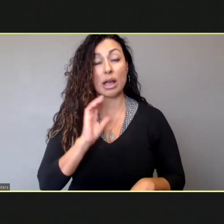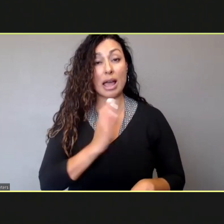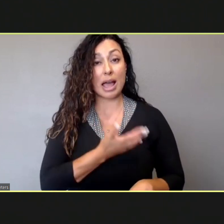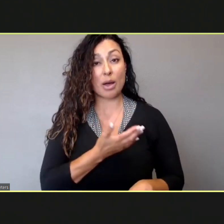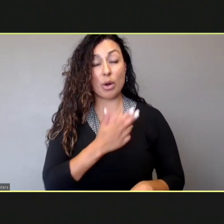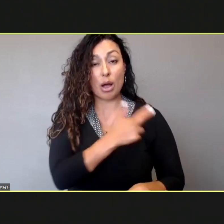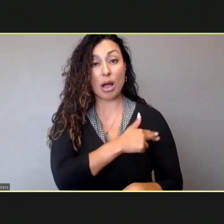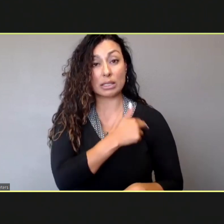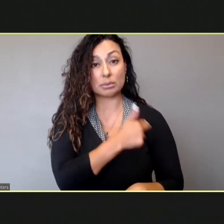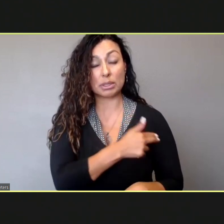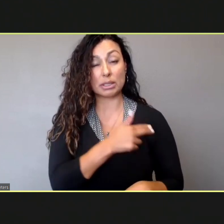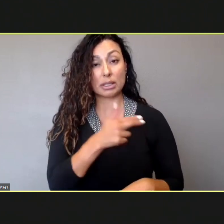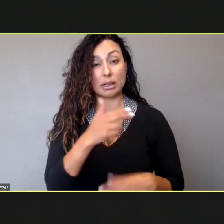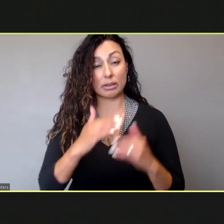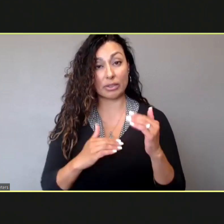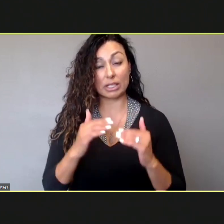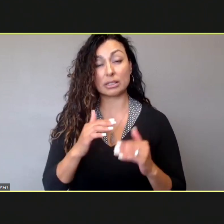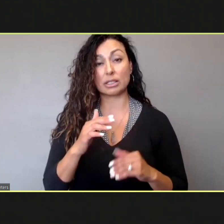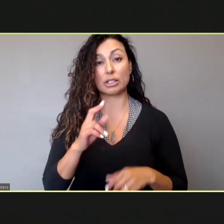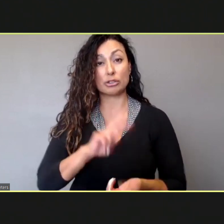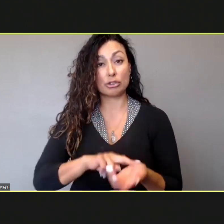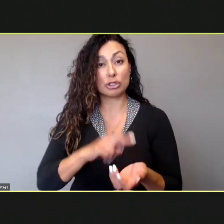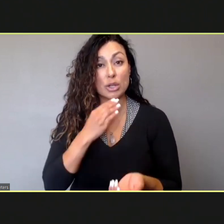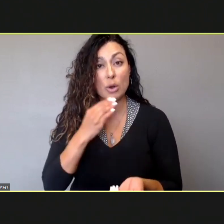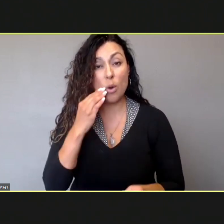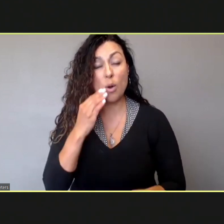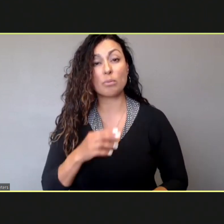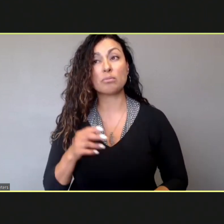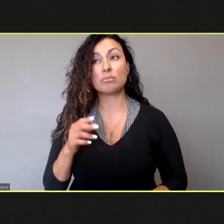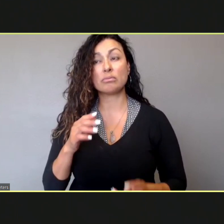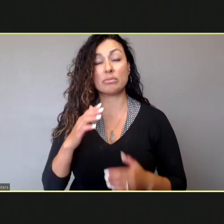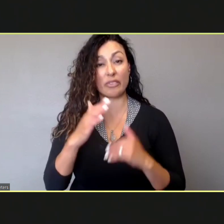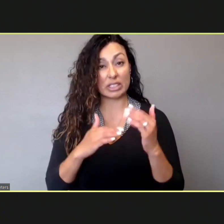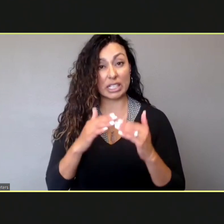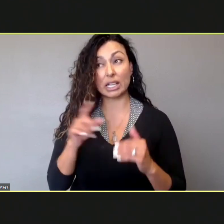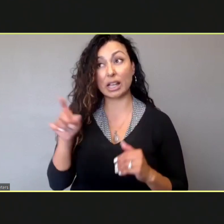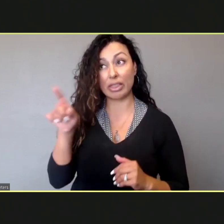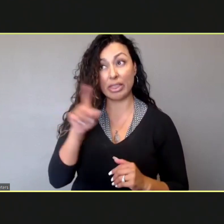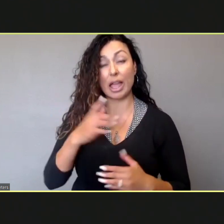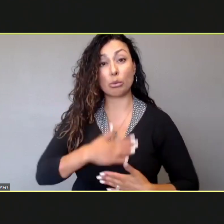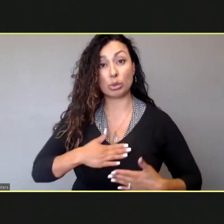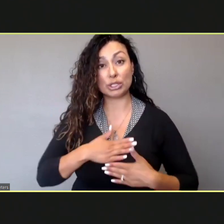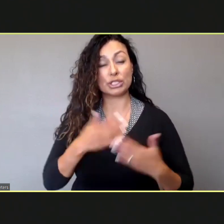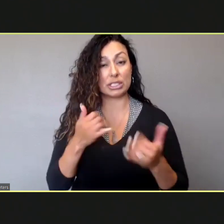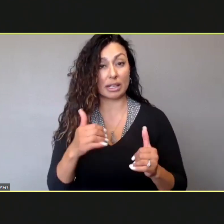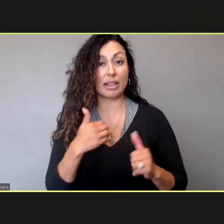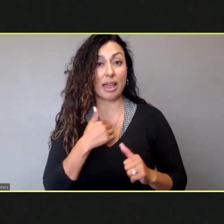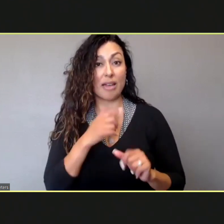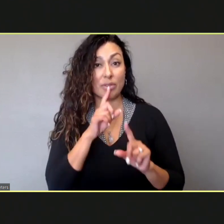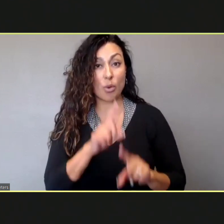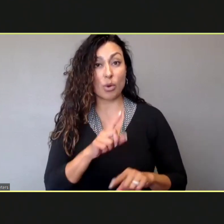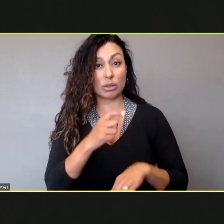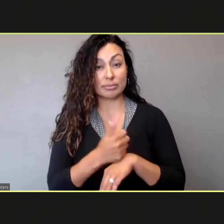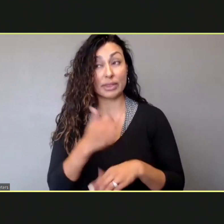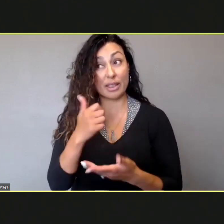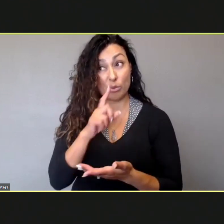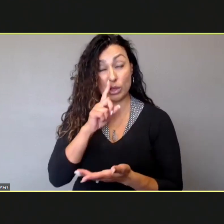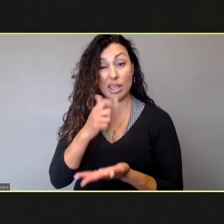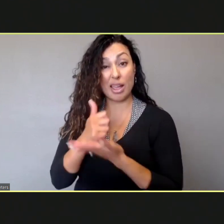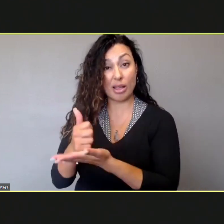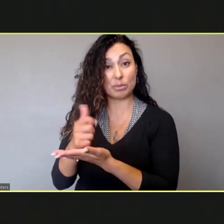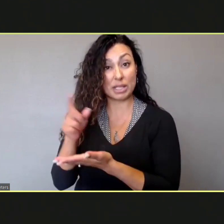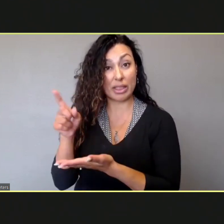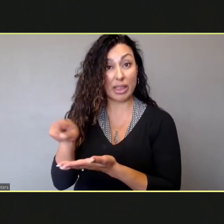hospital facilities, nursing home facilities appreciate the fact that we still have that order in place. It helps them with